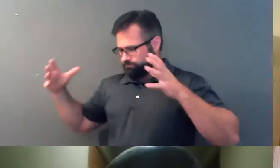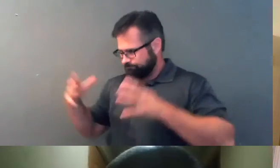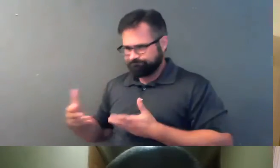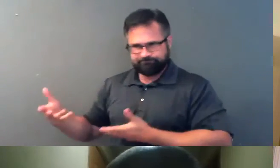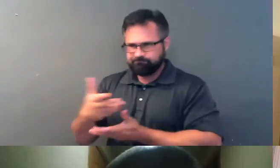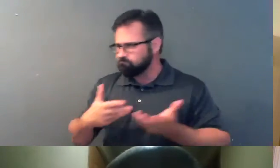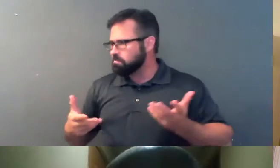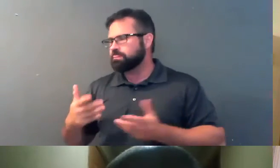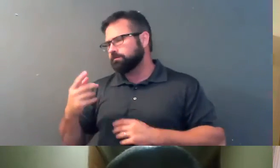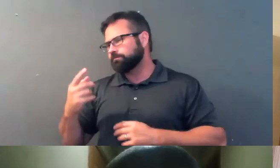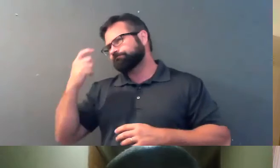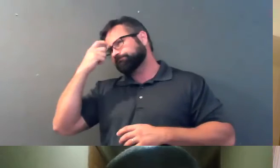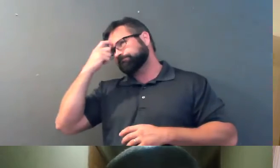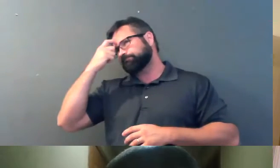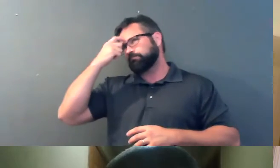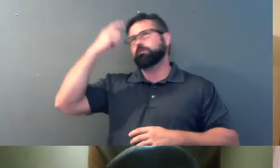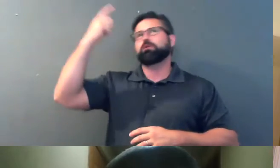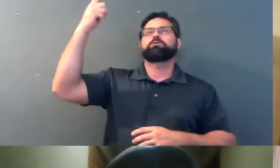think